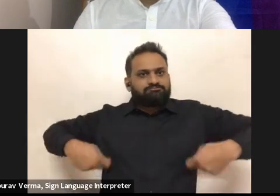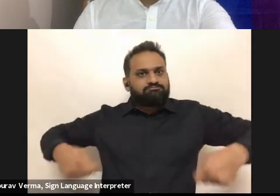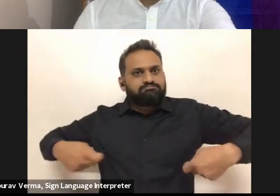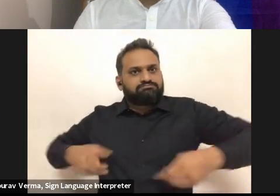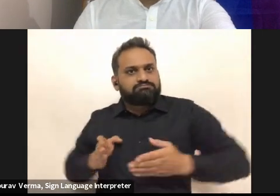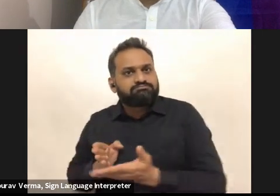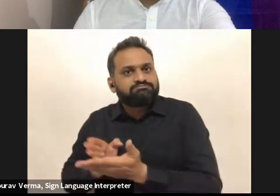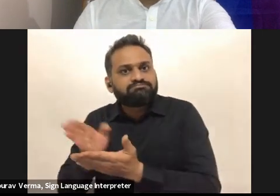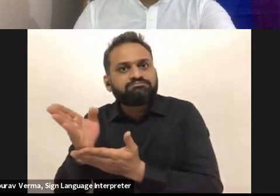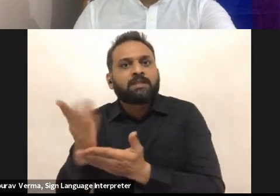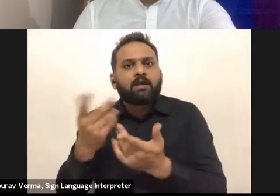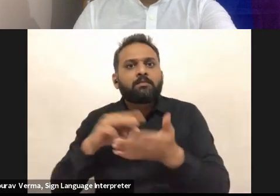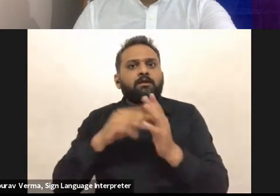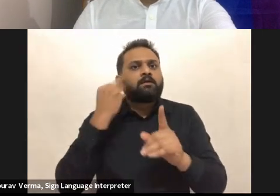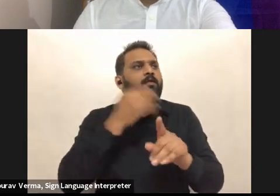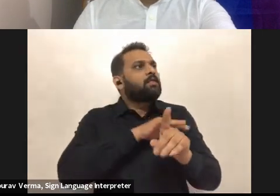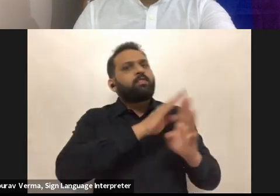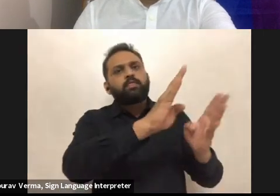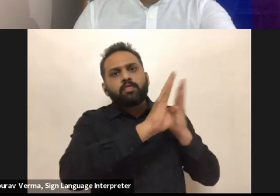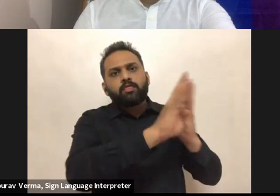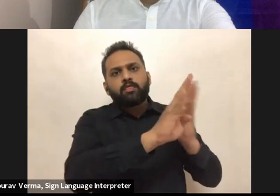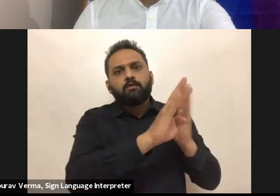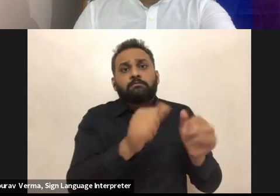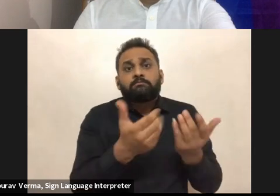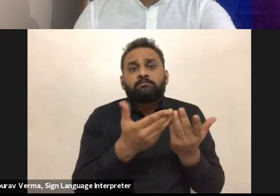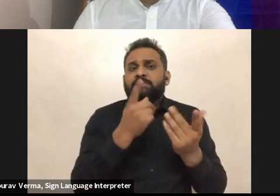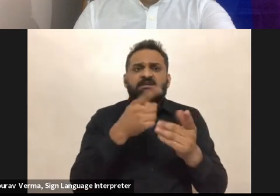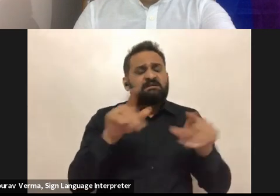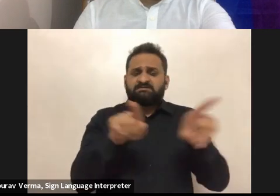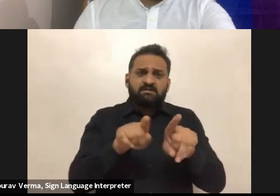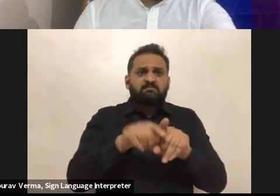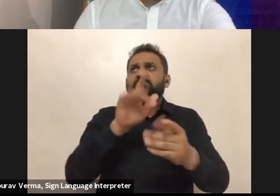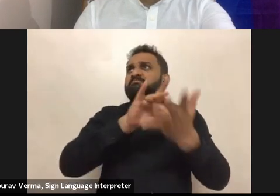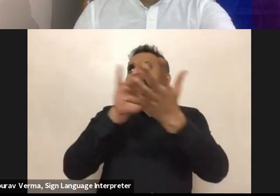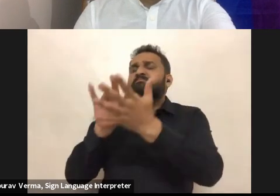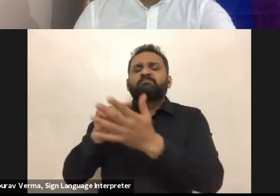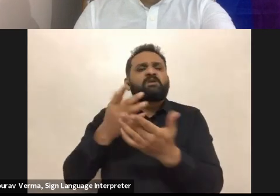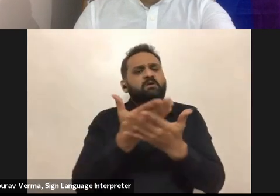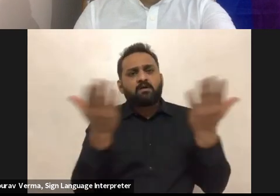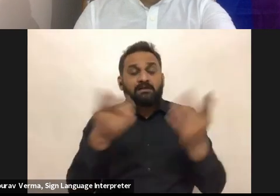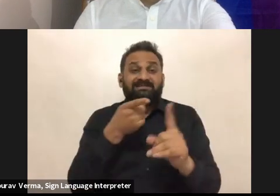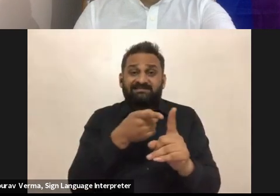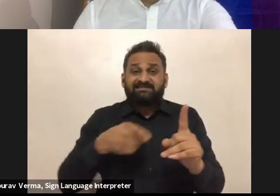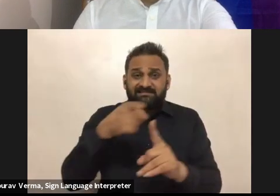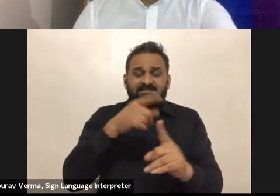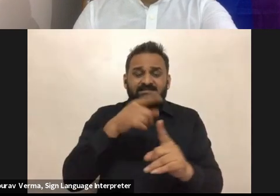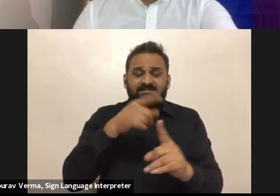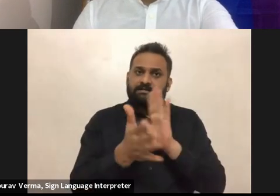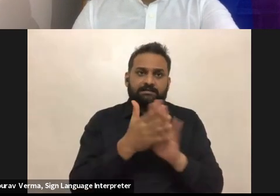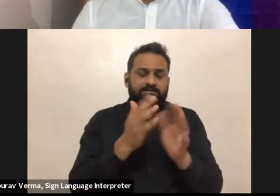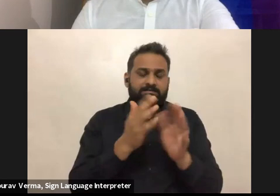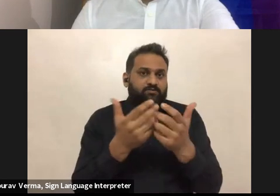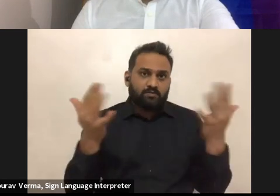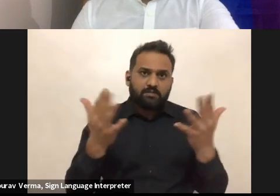how able people enter the airport. So and that's in every space. So I think those are some of the challenges I would see that